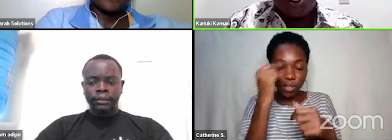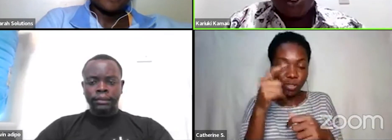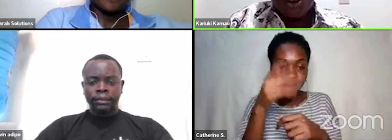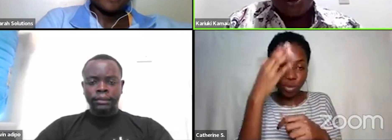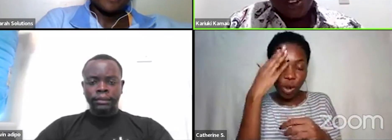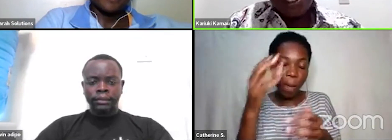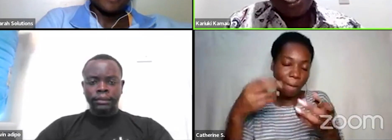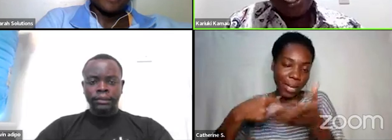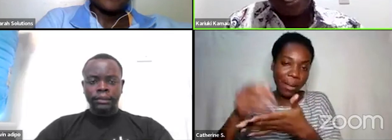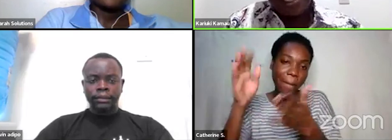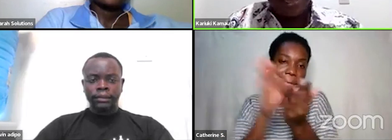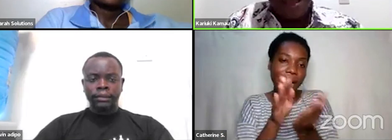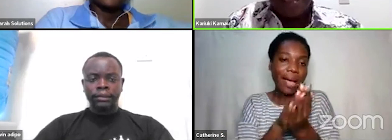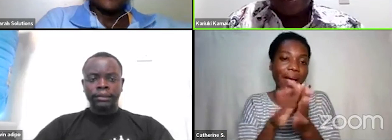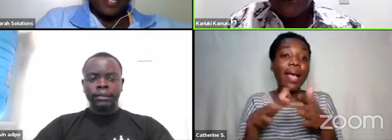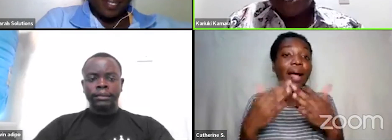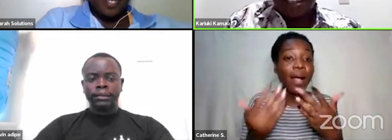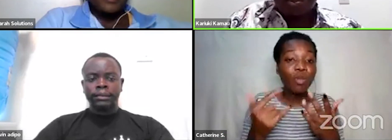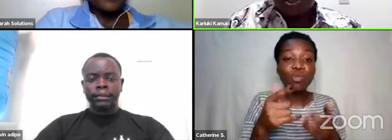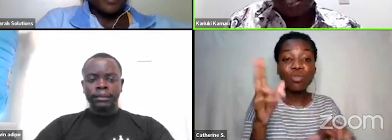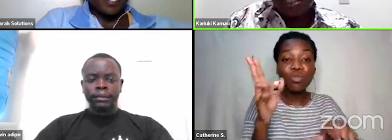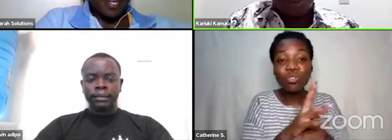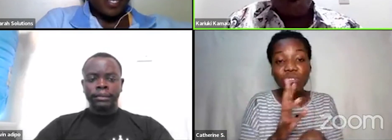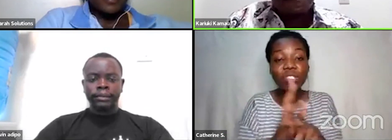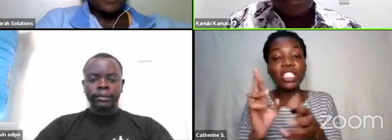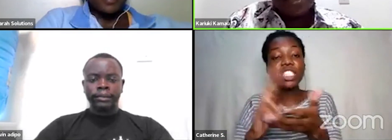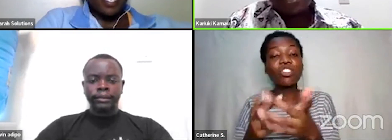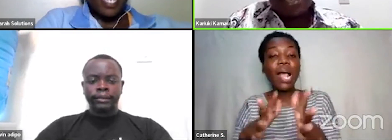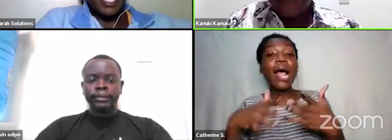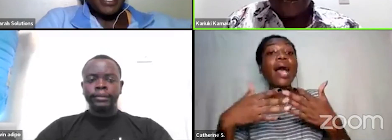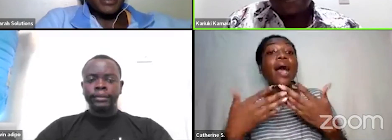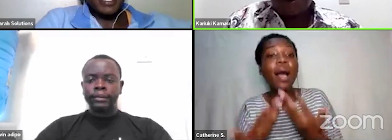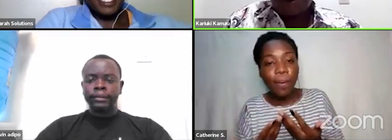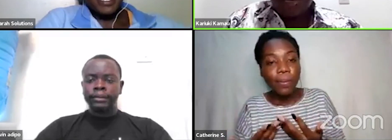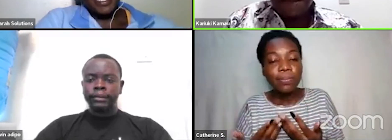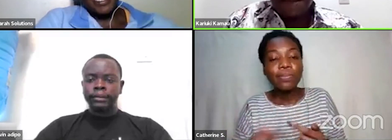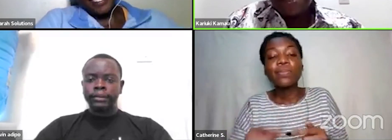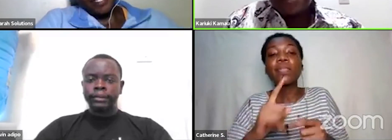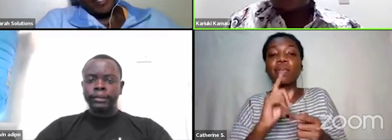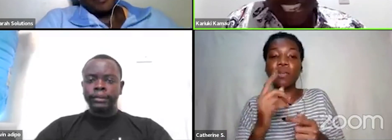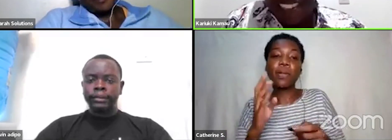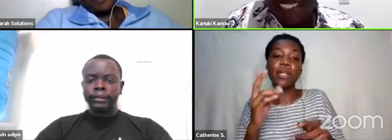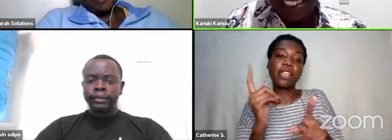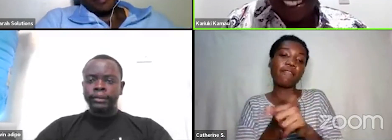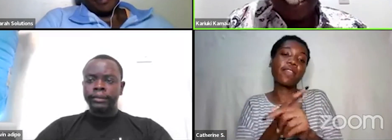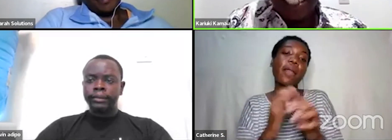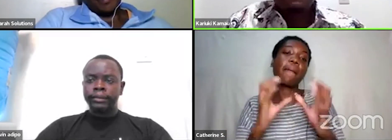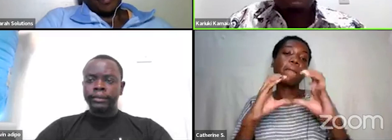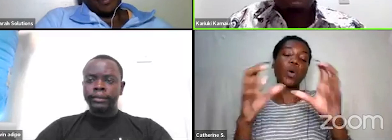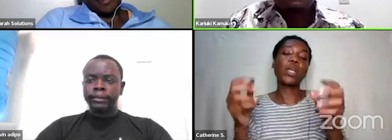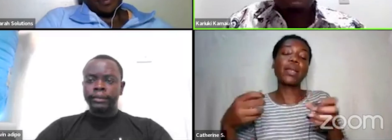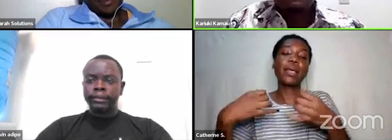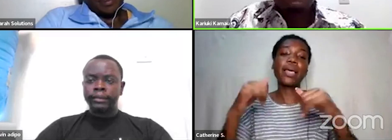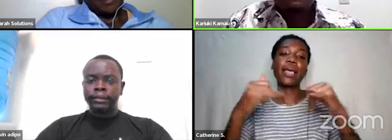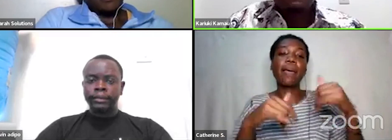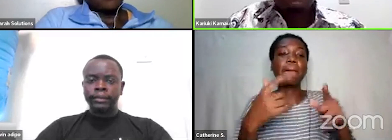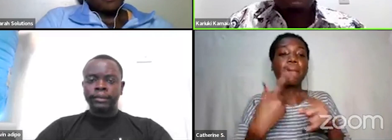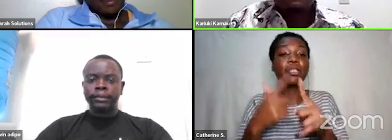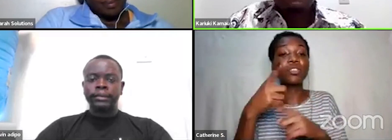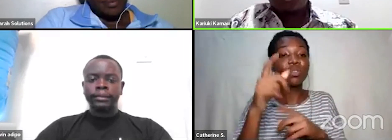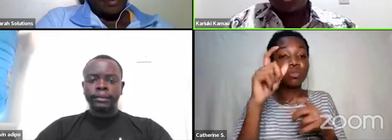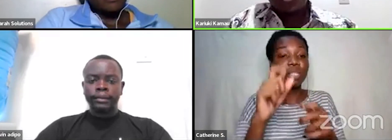bank, having all used your resources in various projects. So it's a different ballgame. But as long as you are resilient,